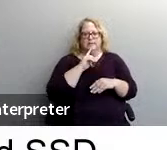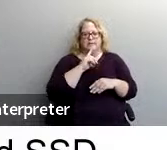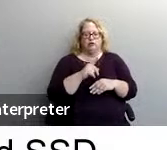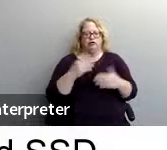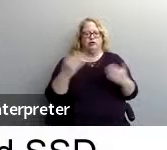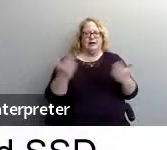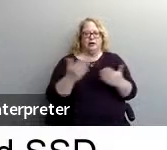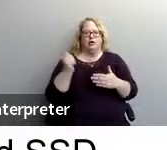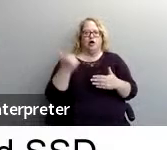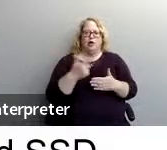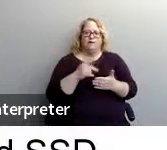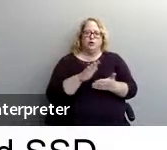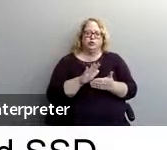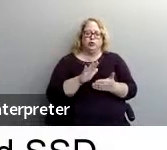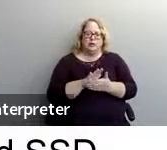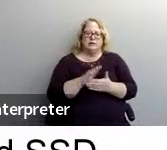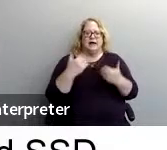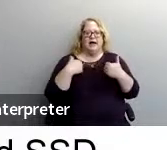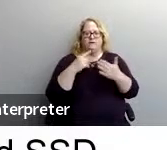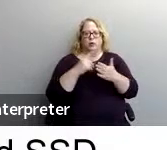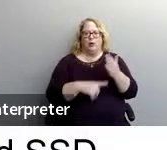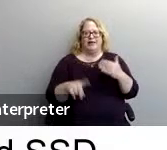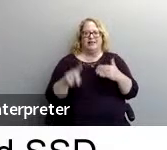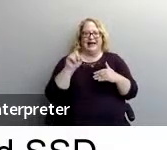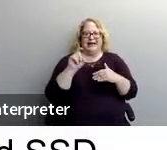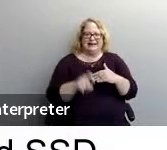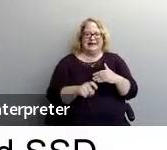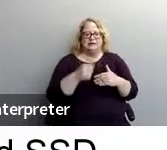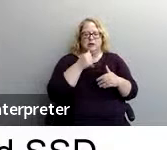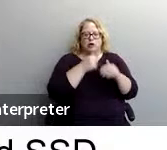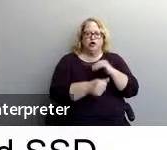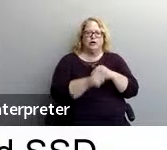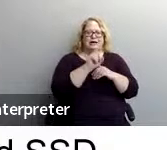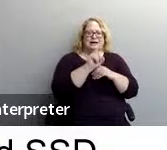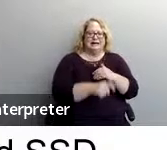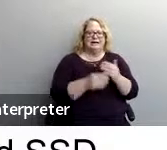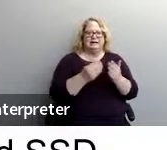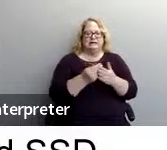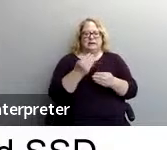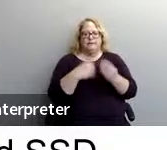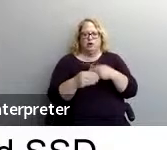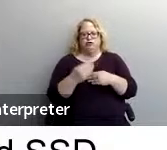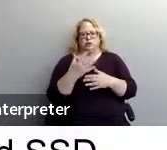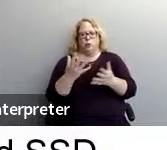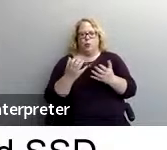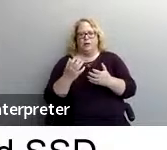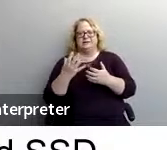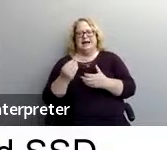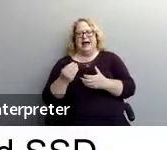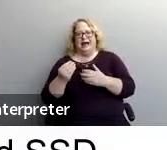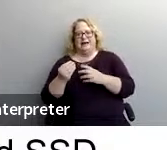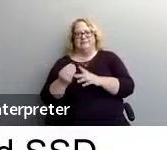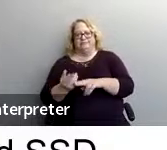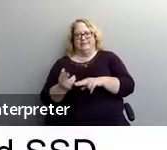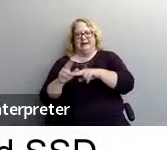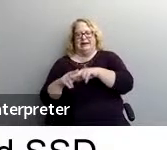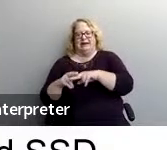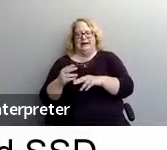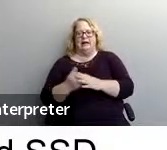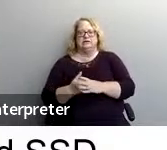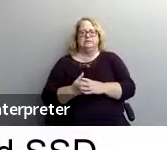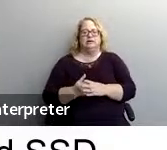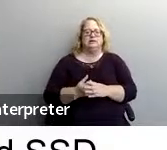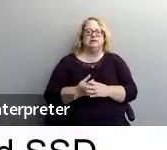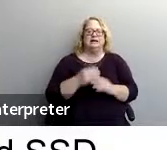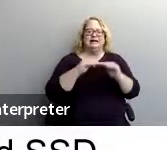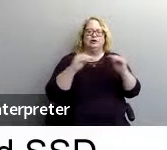here that all of our schools have what they need under needs, budget, wants, and of course, enhancements. Of course, Tier 2 looks at 11